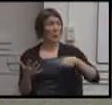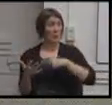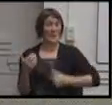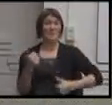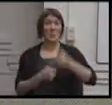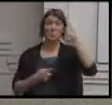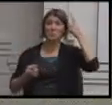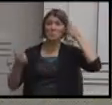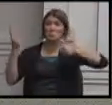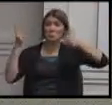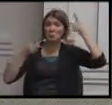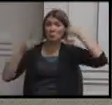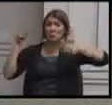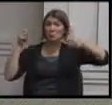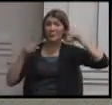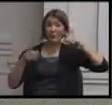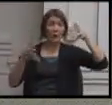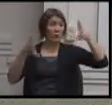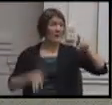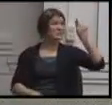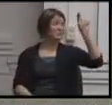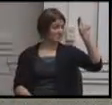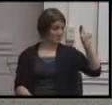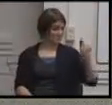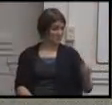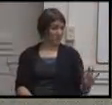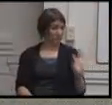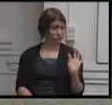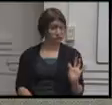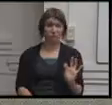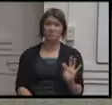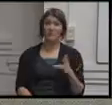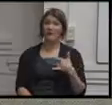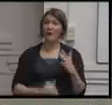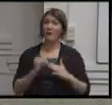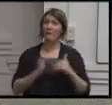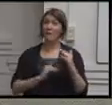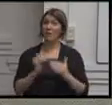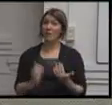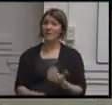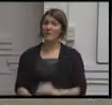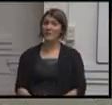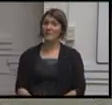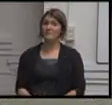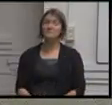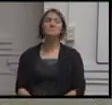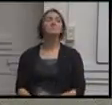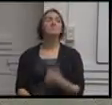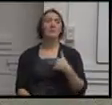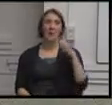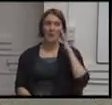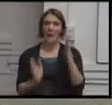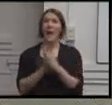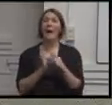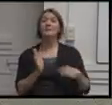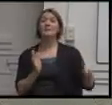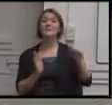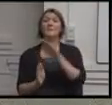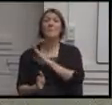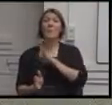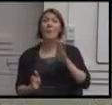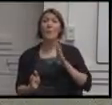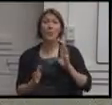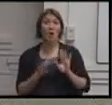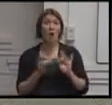agreement at this point about how we're going to proceed. So I would invite comments from anybody on the board